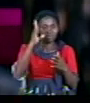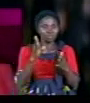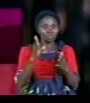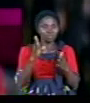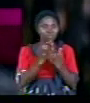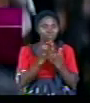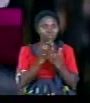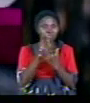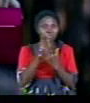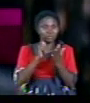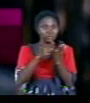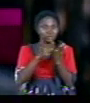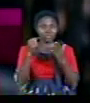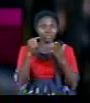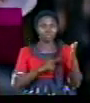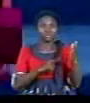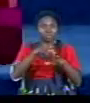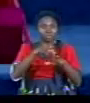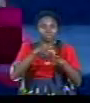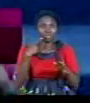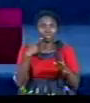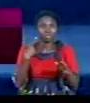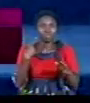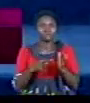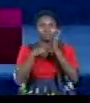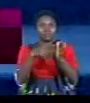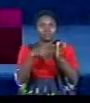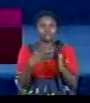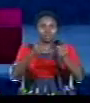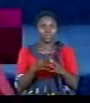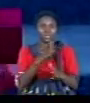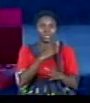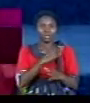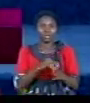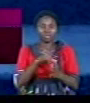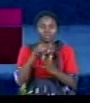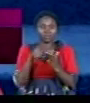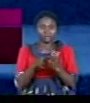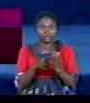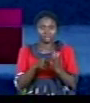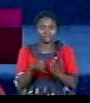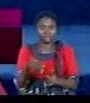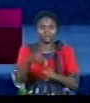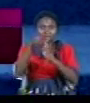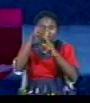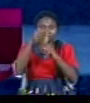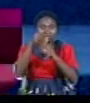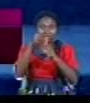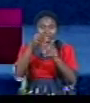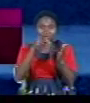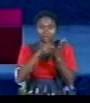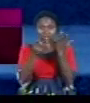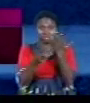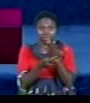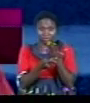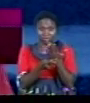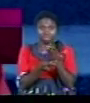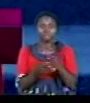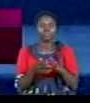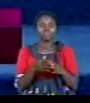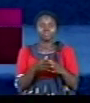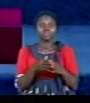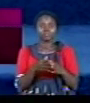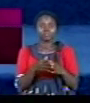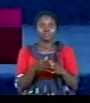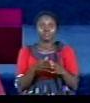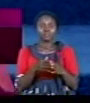at the first day of this particular retreat. Because after that crusade, that time I received the healing. It started